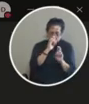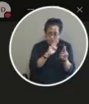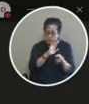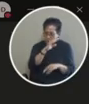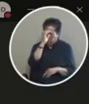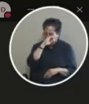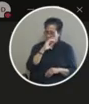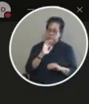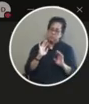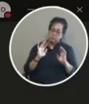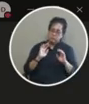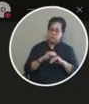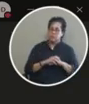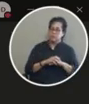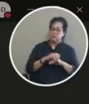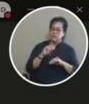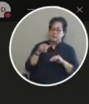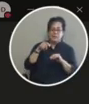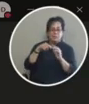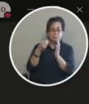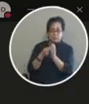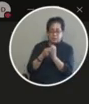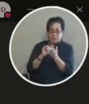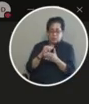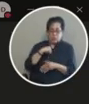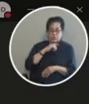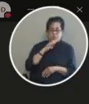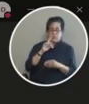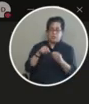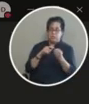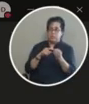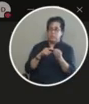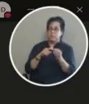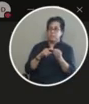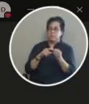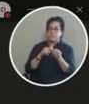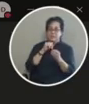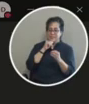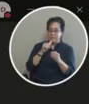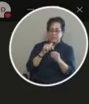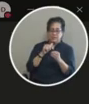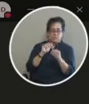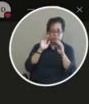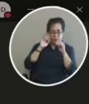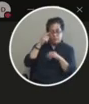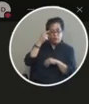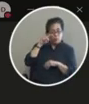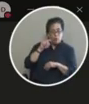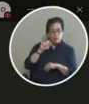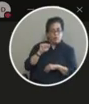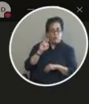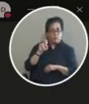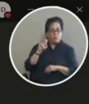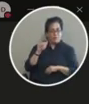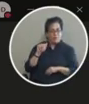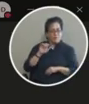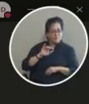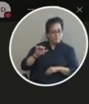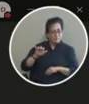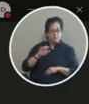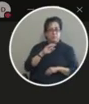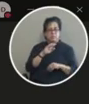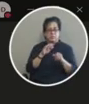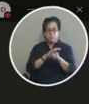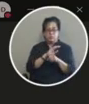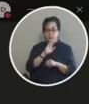that. These dollars or anything we're talking about is not going towards the arena. The full complement of that